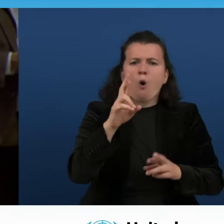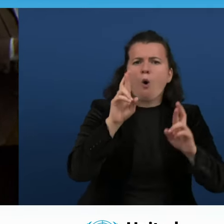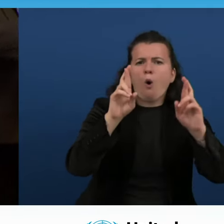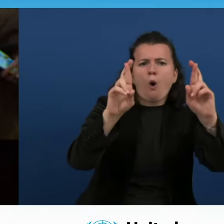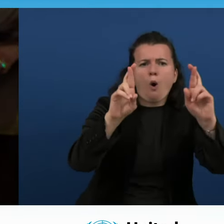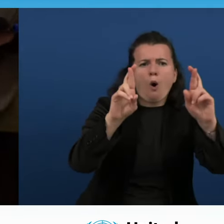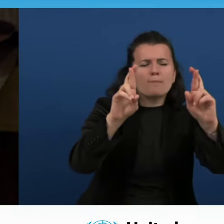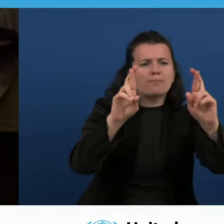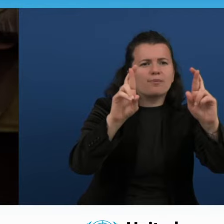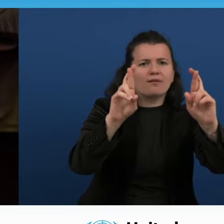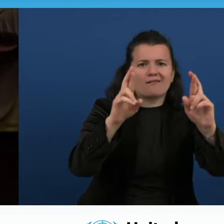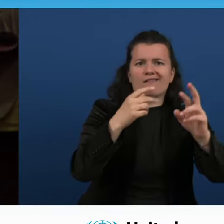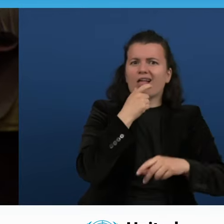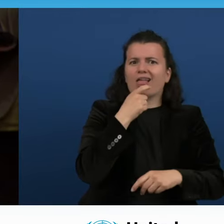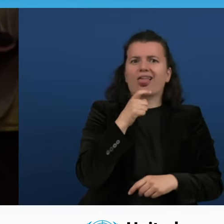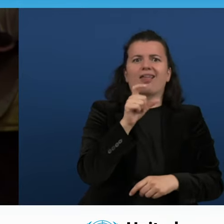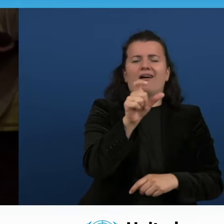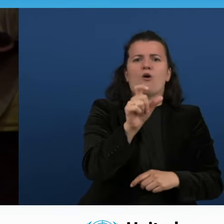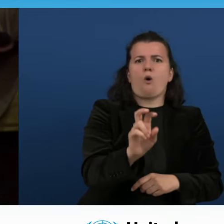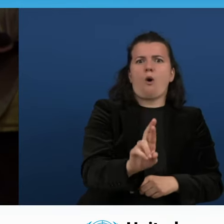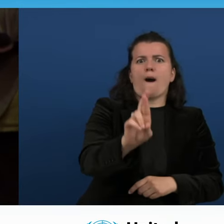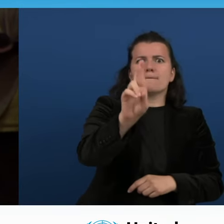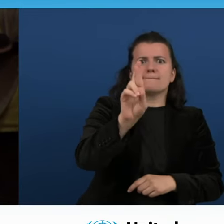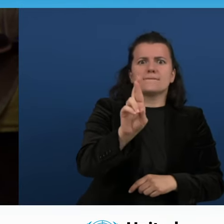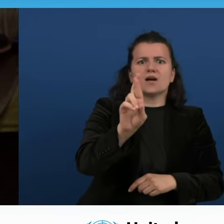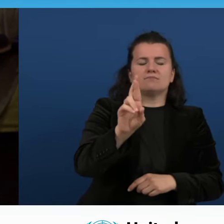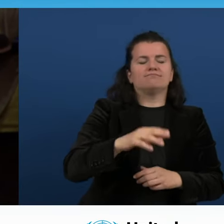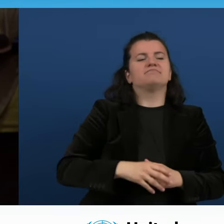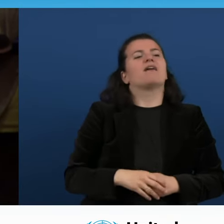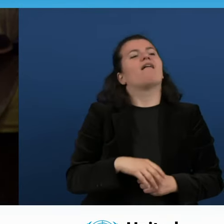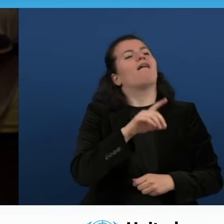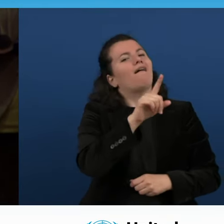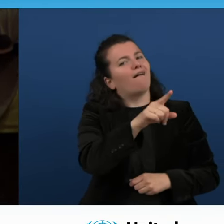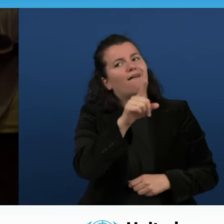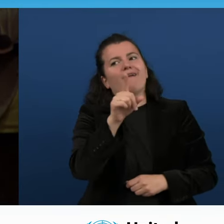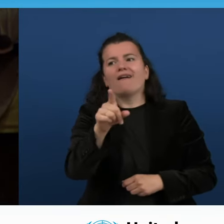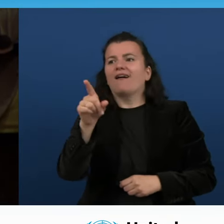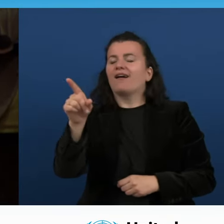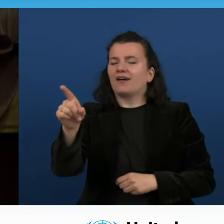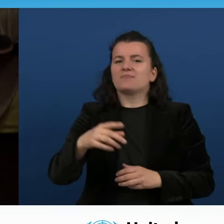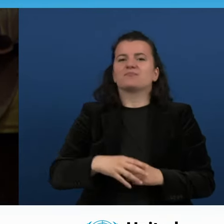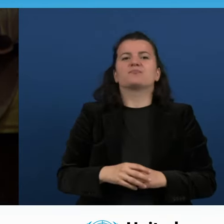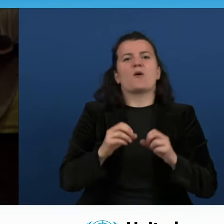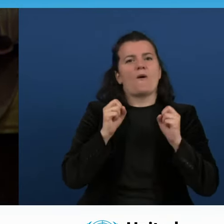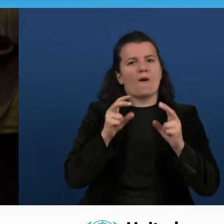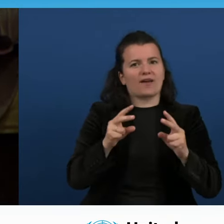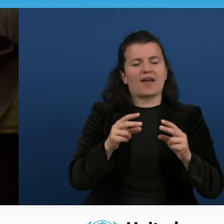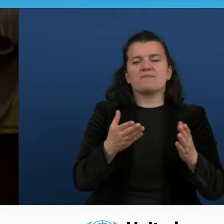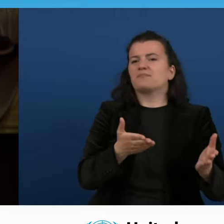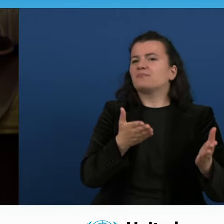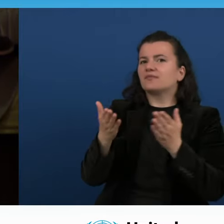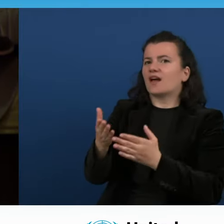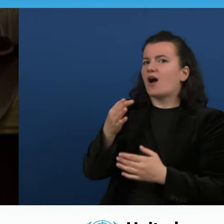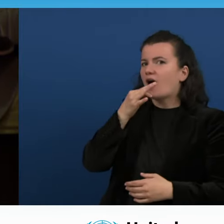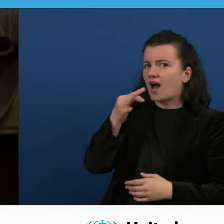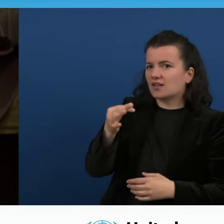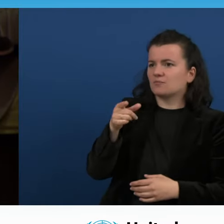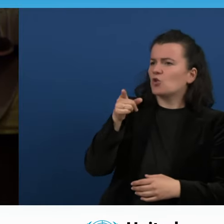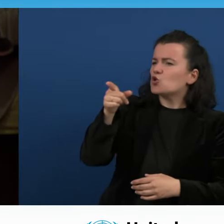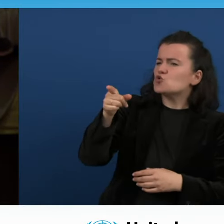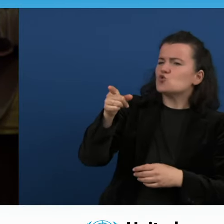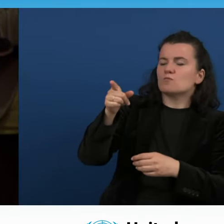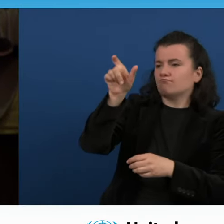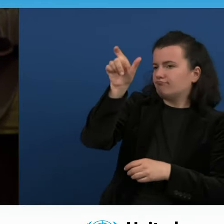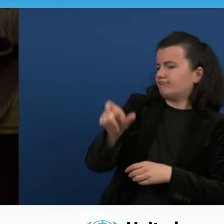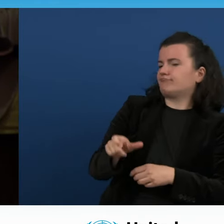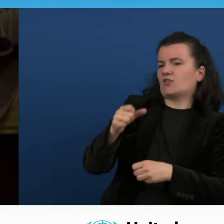So Justice, I'll turn to you now, because you're someone who has worked in the private sector, you're someone who has worked with government, with NGOs,